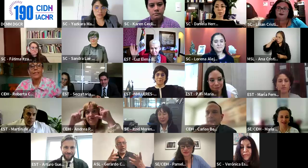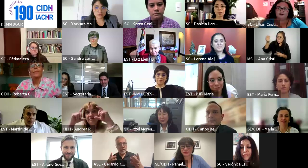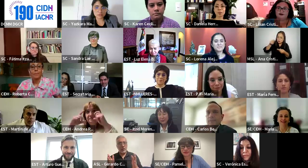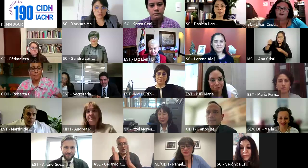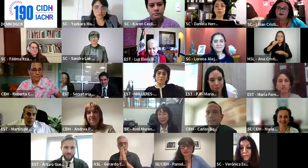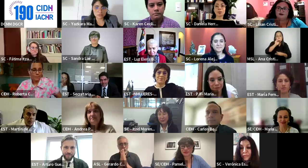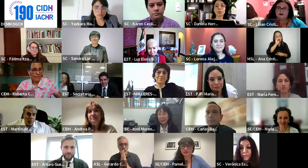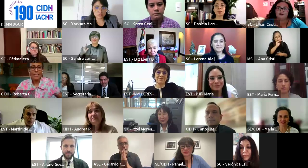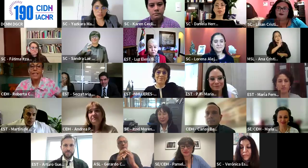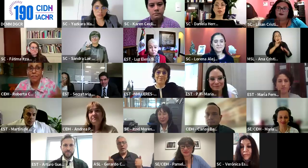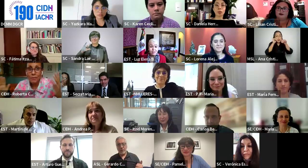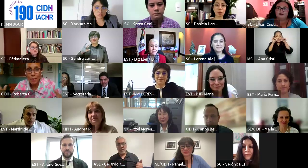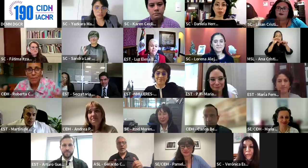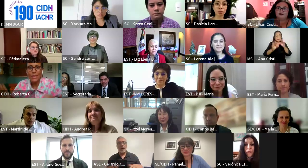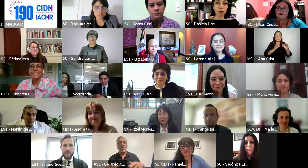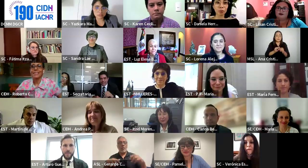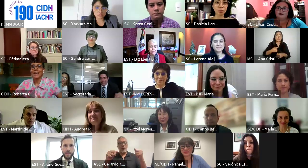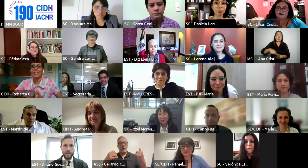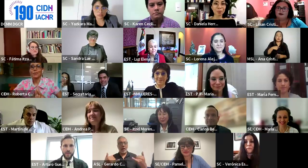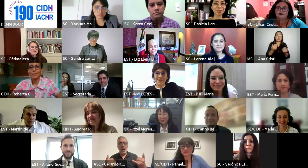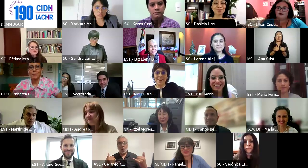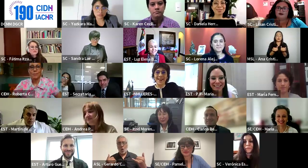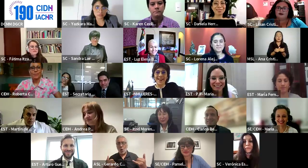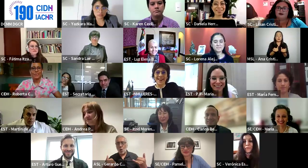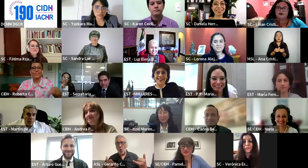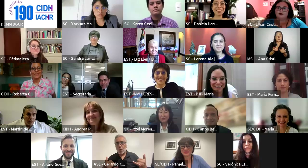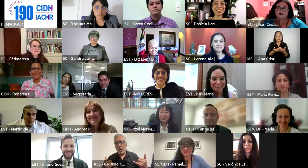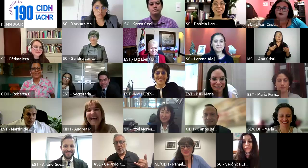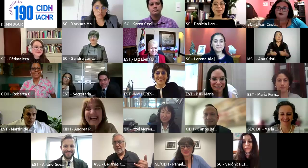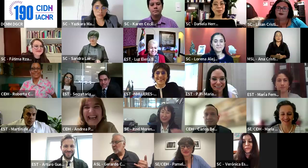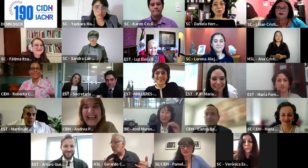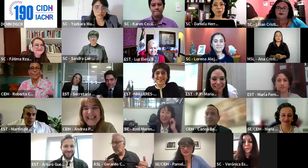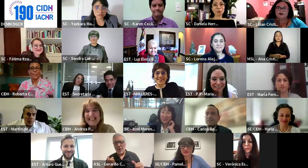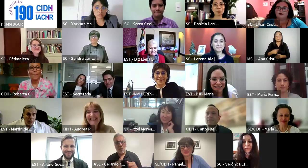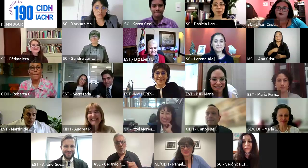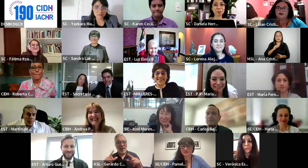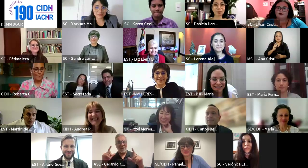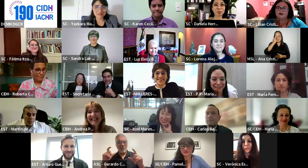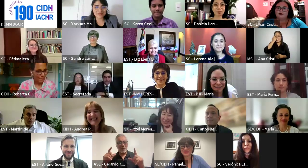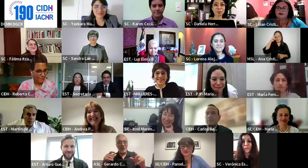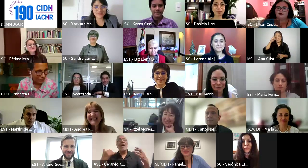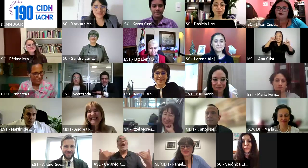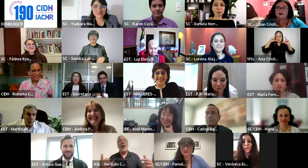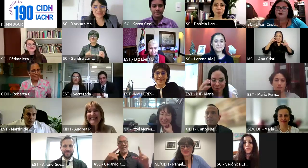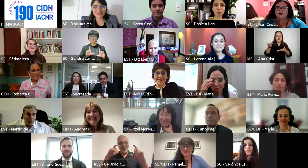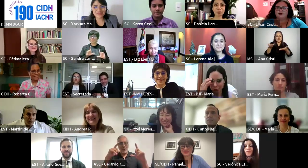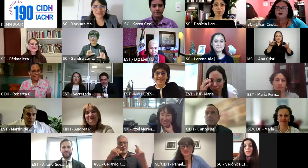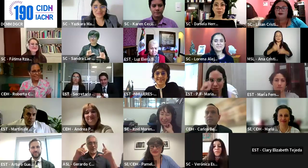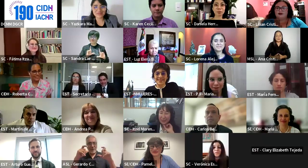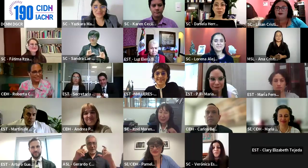the picture now. I never remember that. Thank you. Don't worry. Okay, vamos a tomar la foto